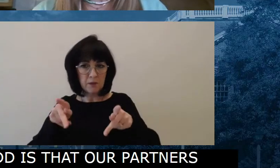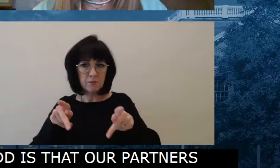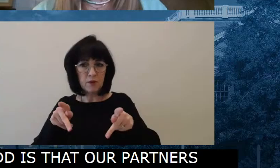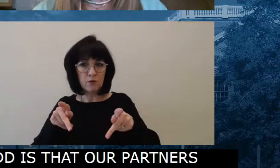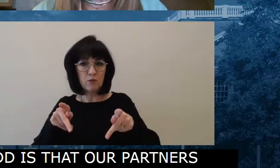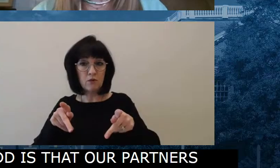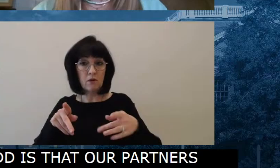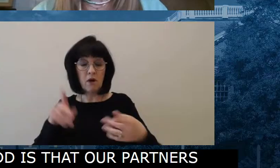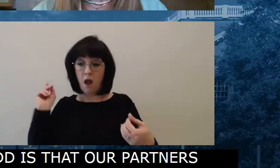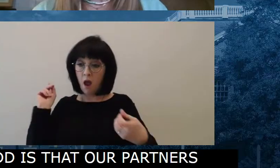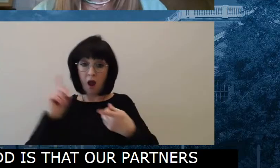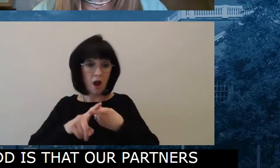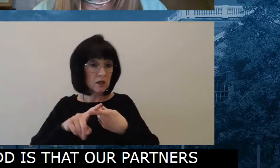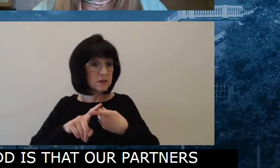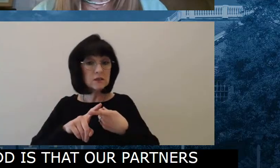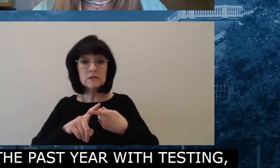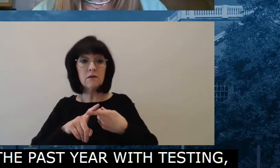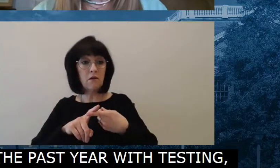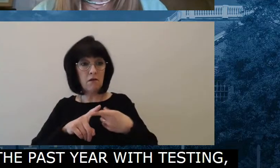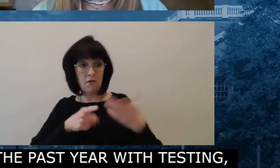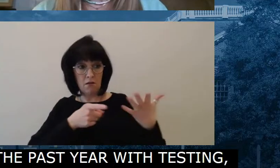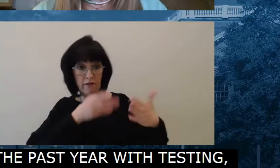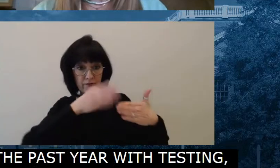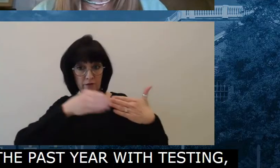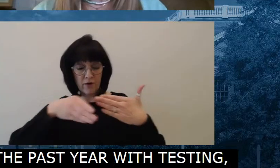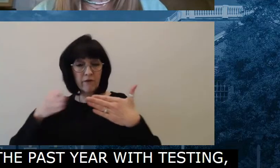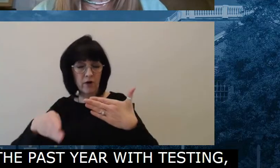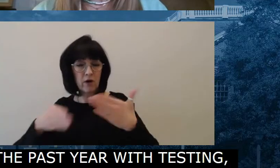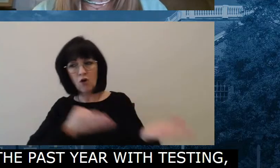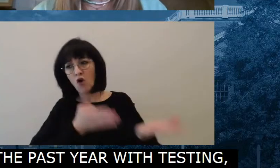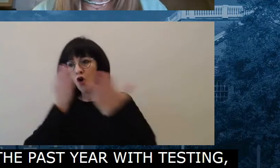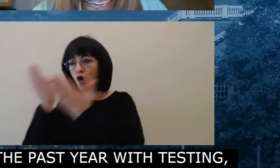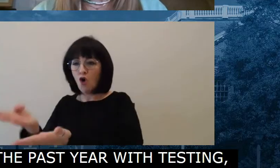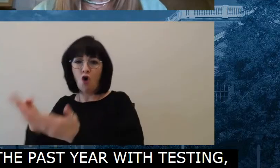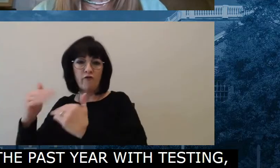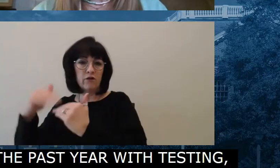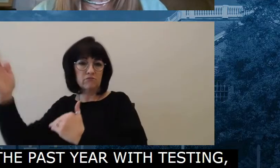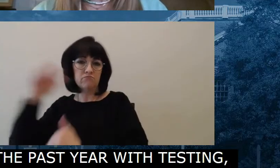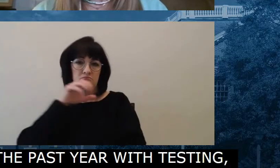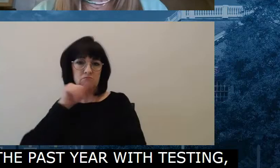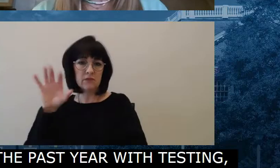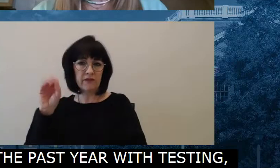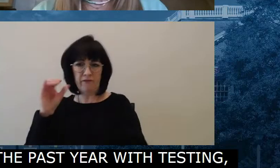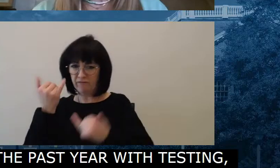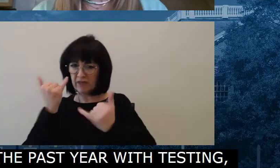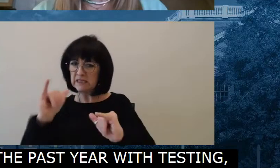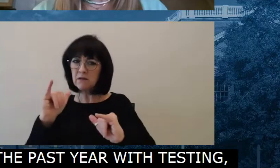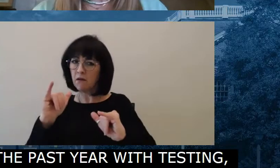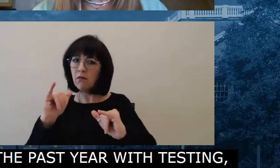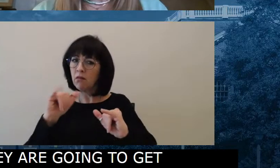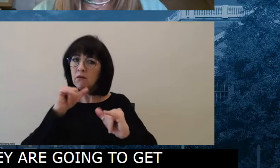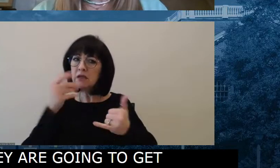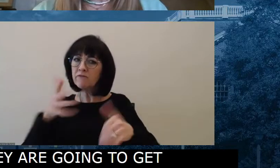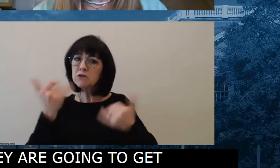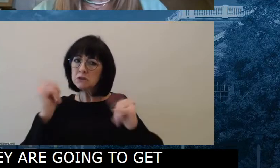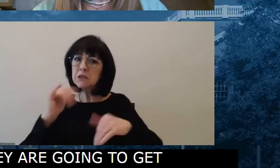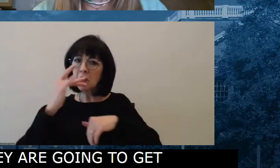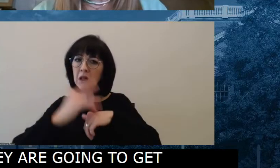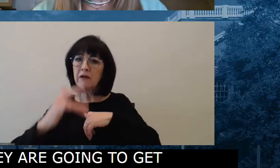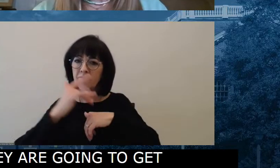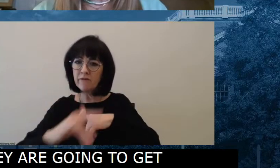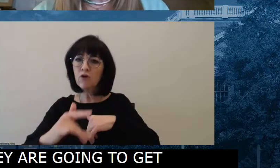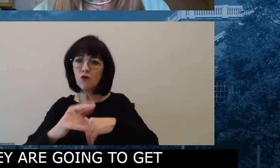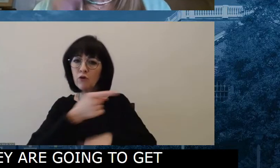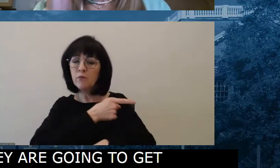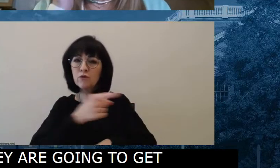until we expand that to the 50 and older. So we still have some space in those, as Dr. Tay was saying, the